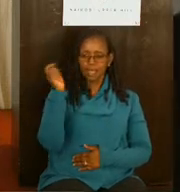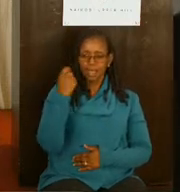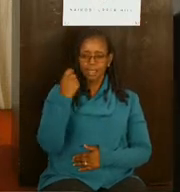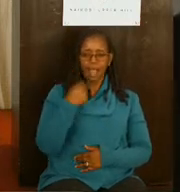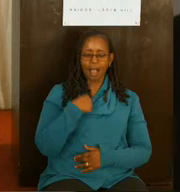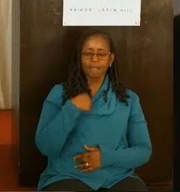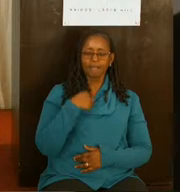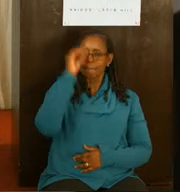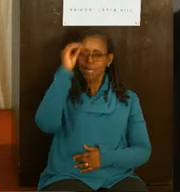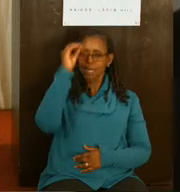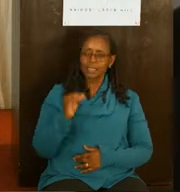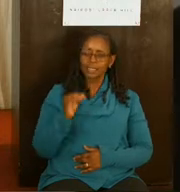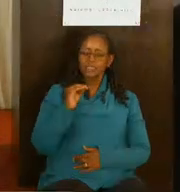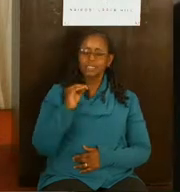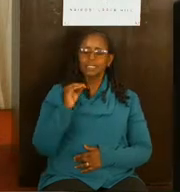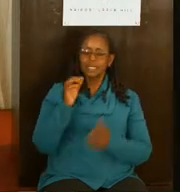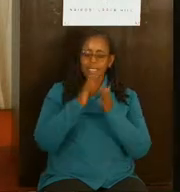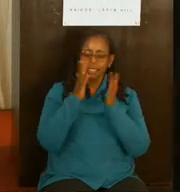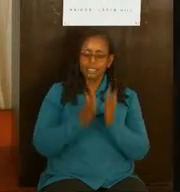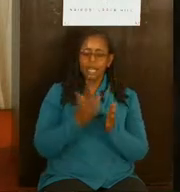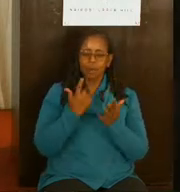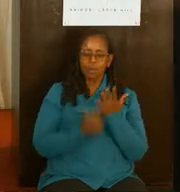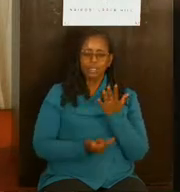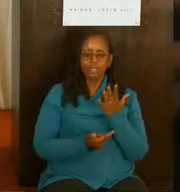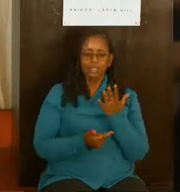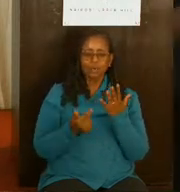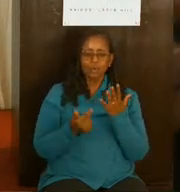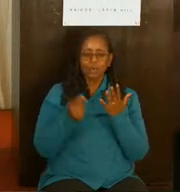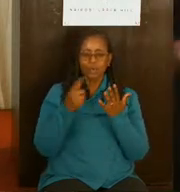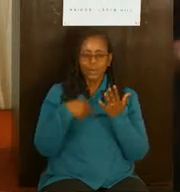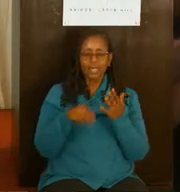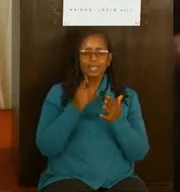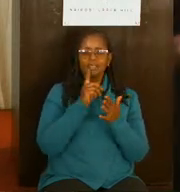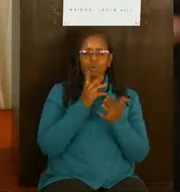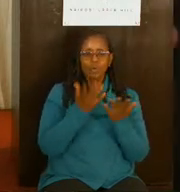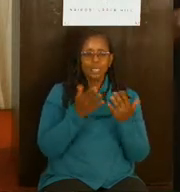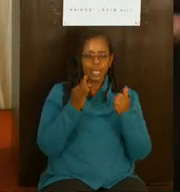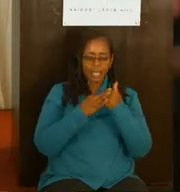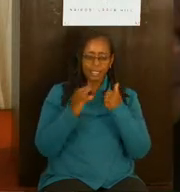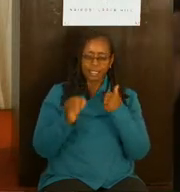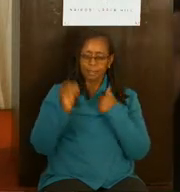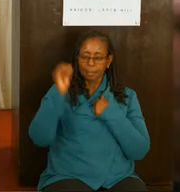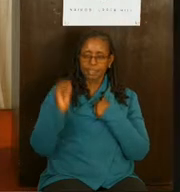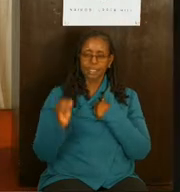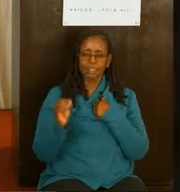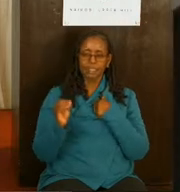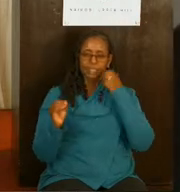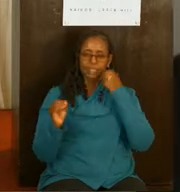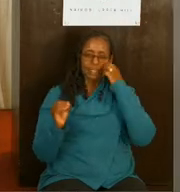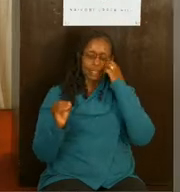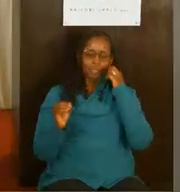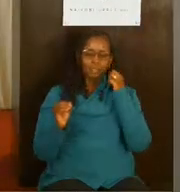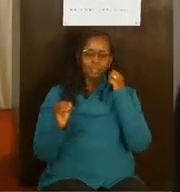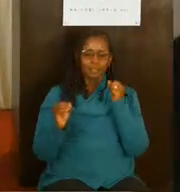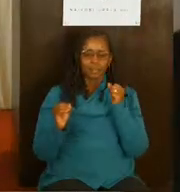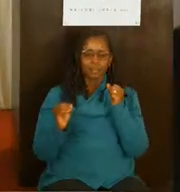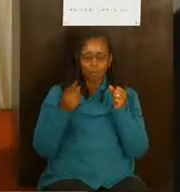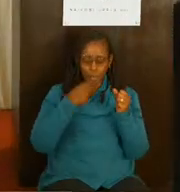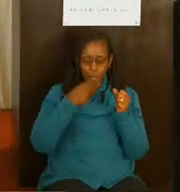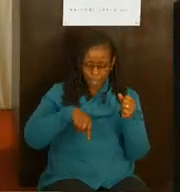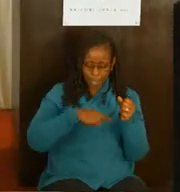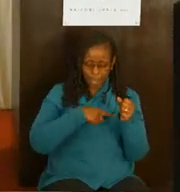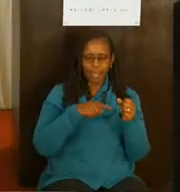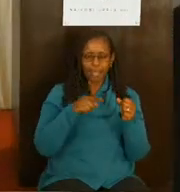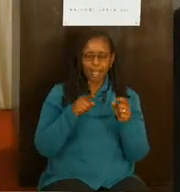Christians what do we normally use what is the percentage we use so we use 80. so we